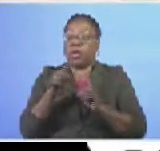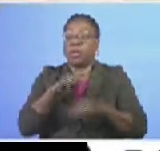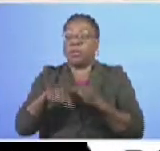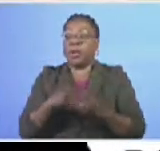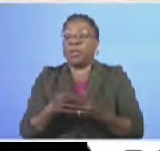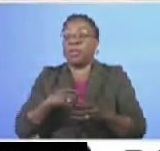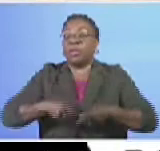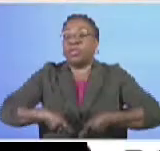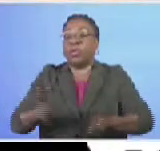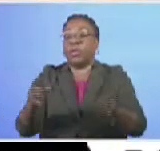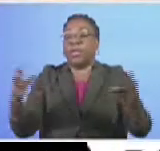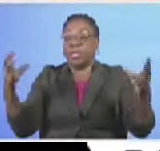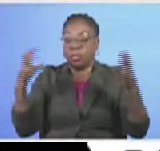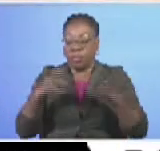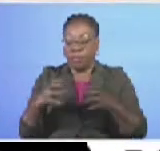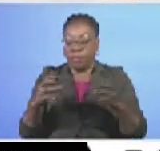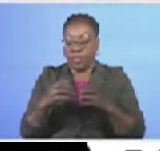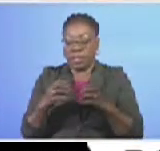press conference.